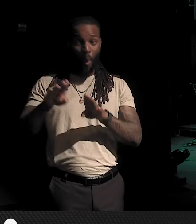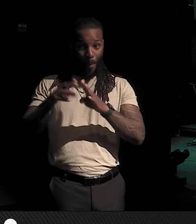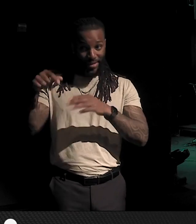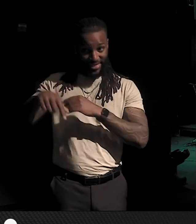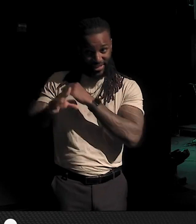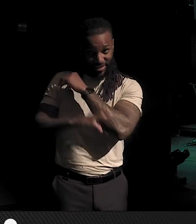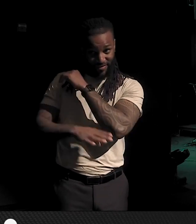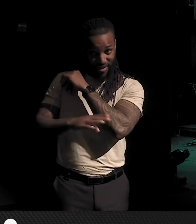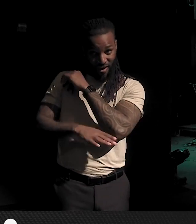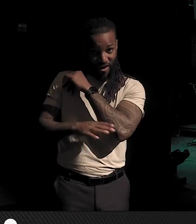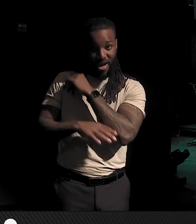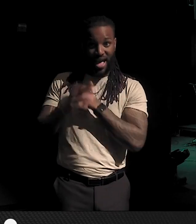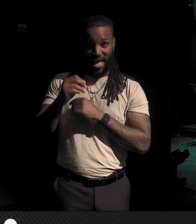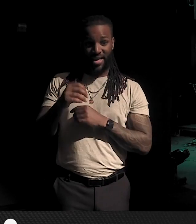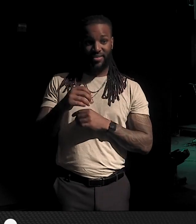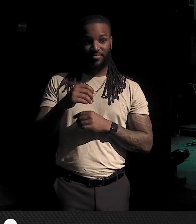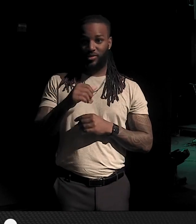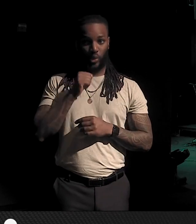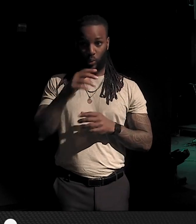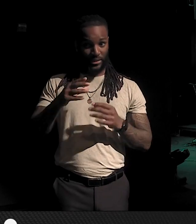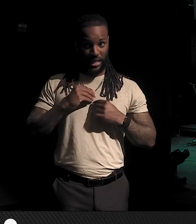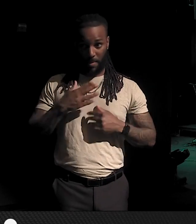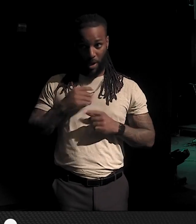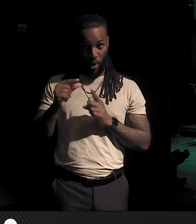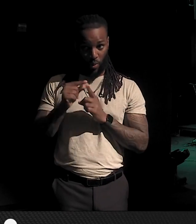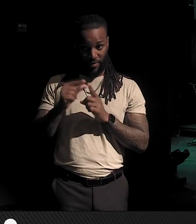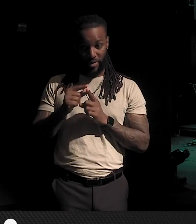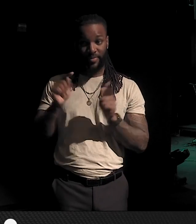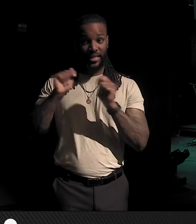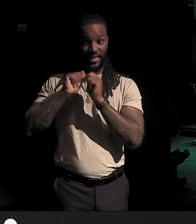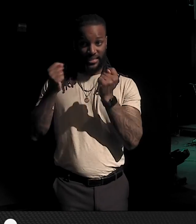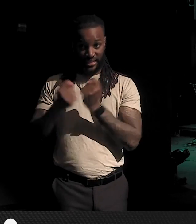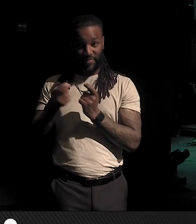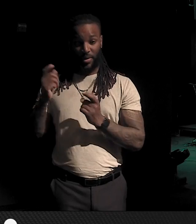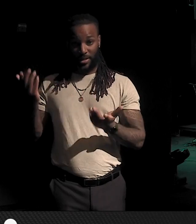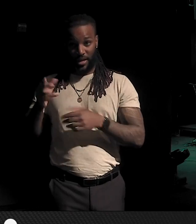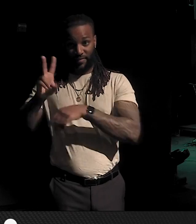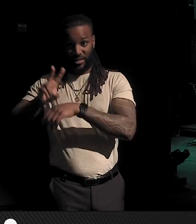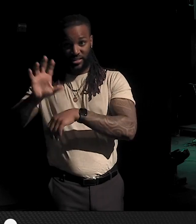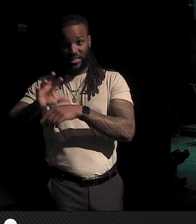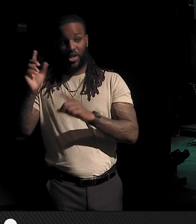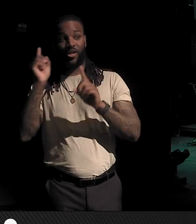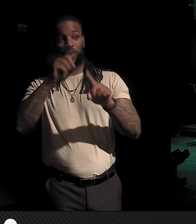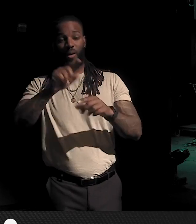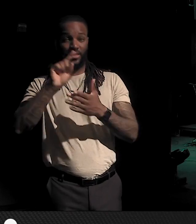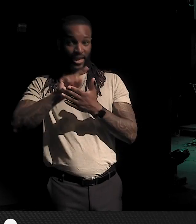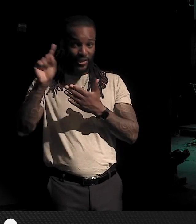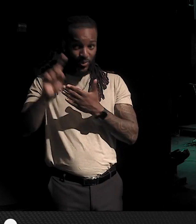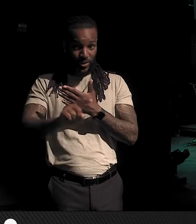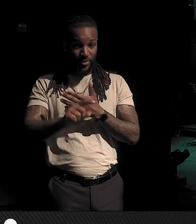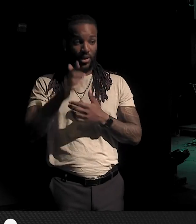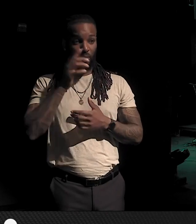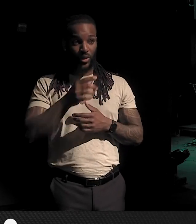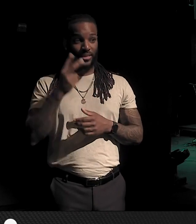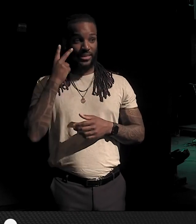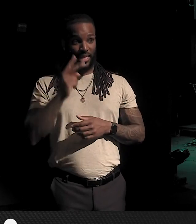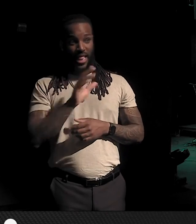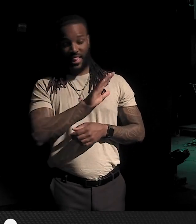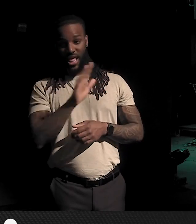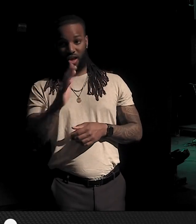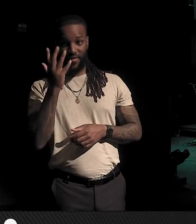fall. And I mean, don't just take my word for it. A team from here at Vineyard Cincinnati is going next week. So you're going to get to see their